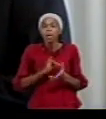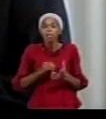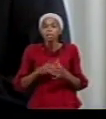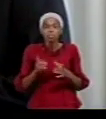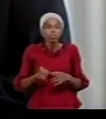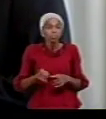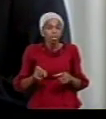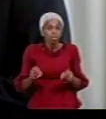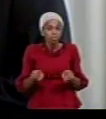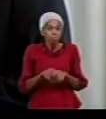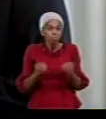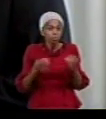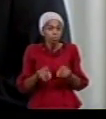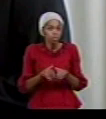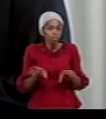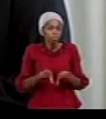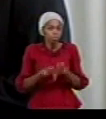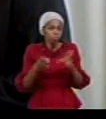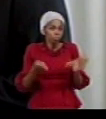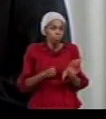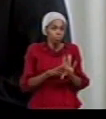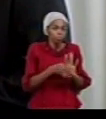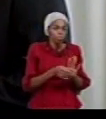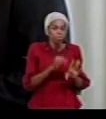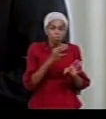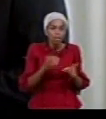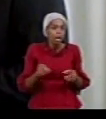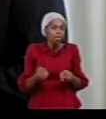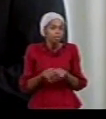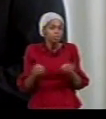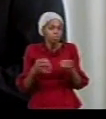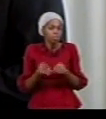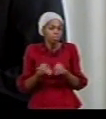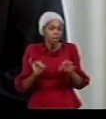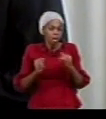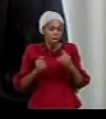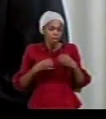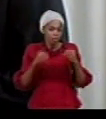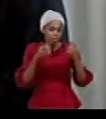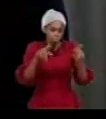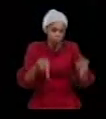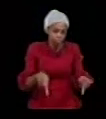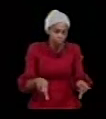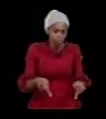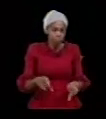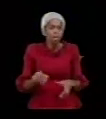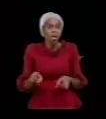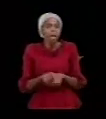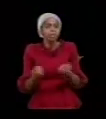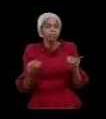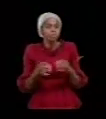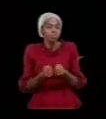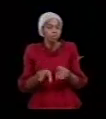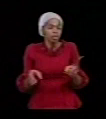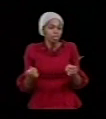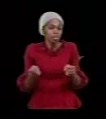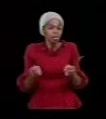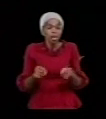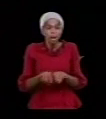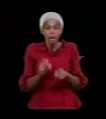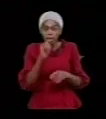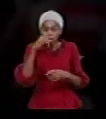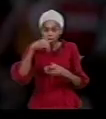is before me, as much as the opportunity is given to me, as much as in me is, I am